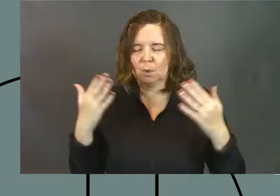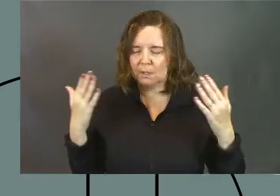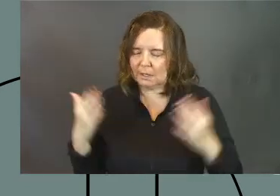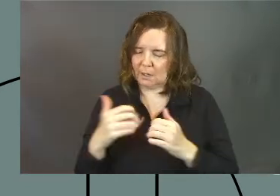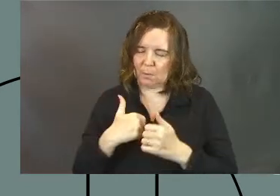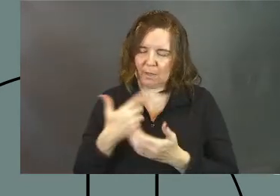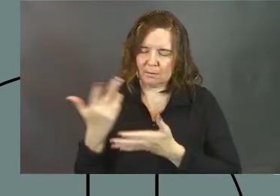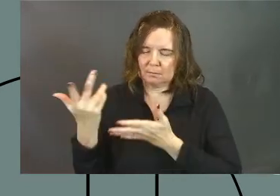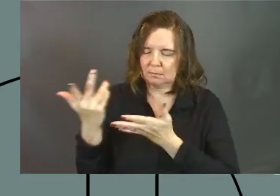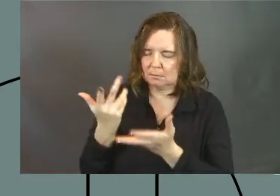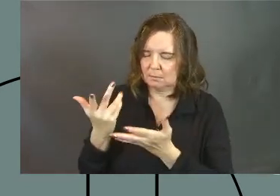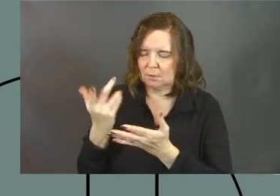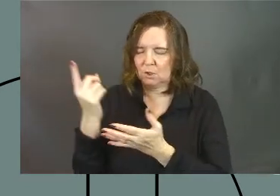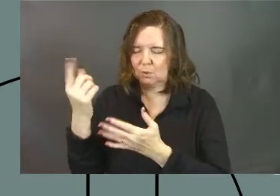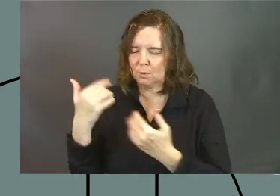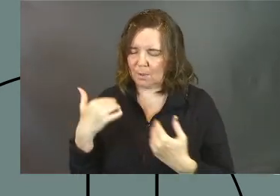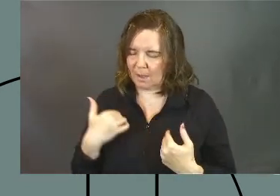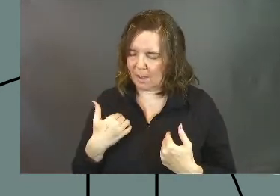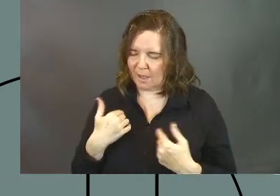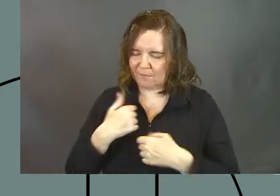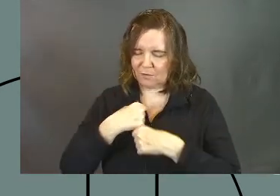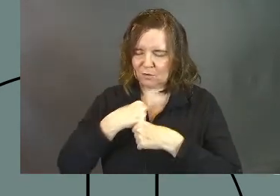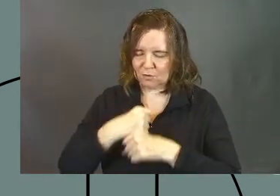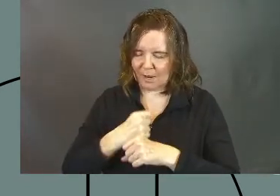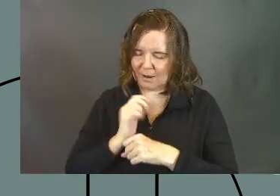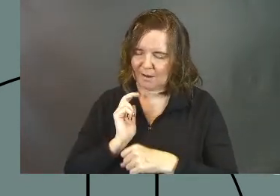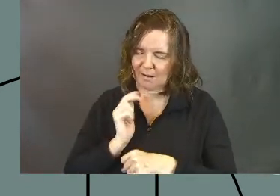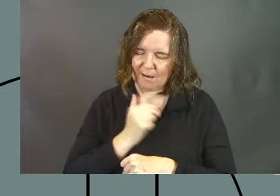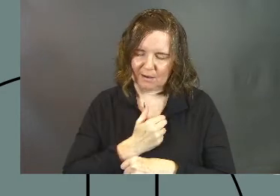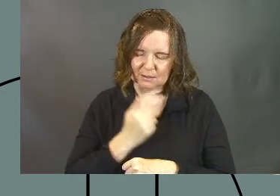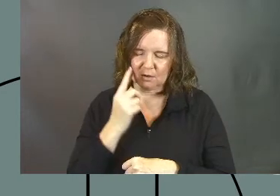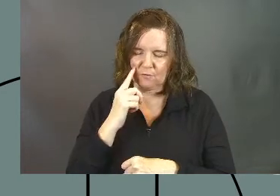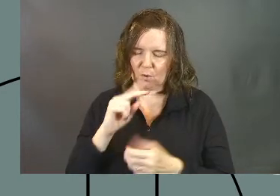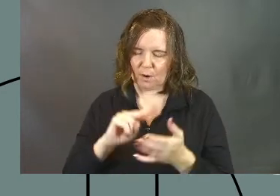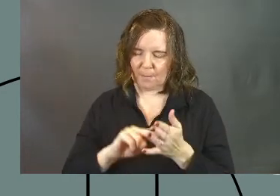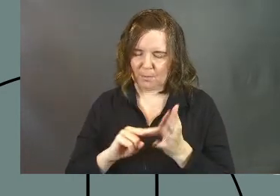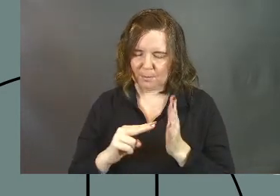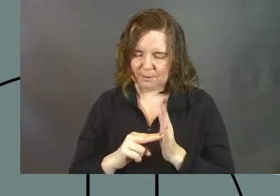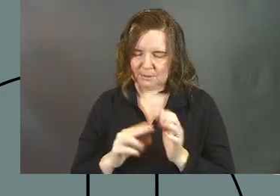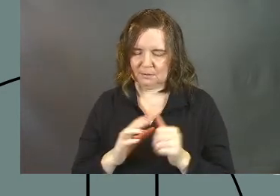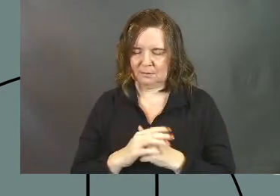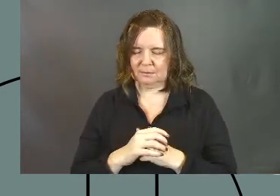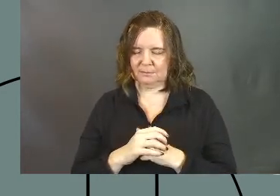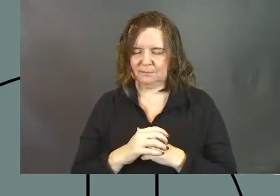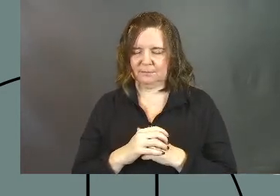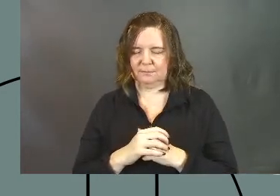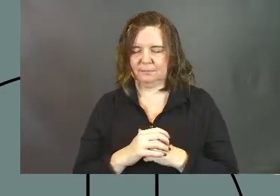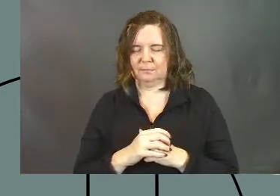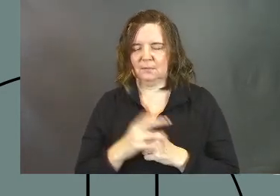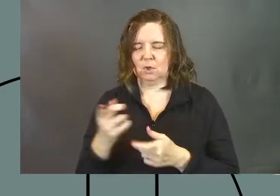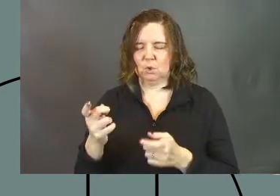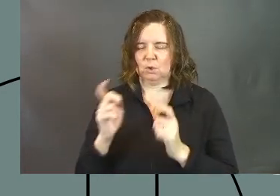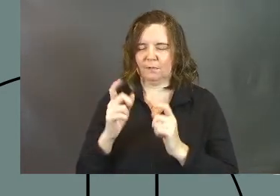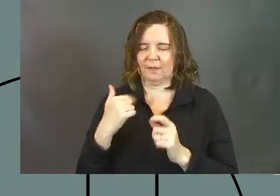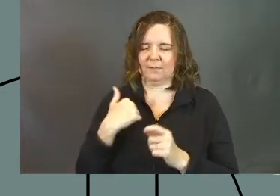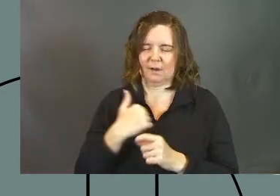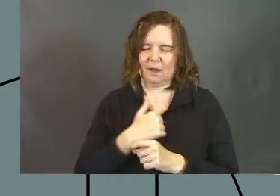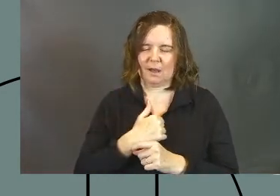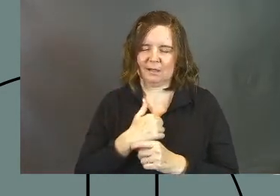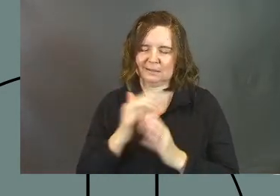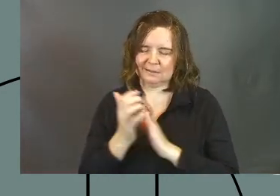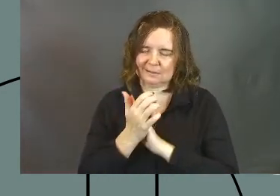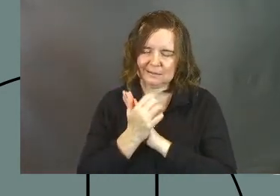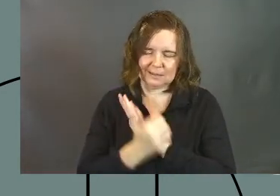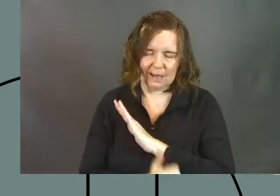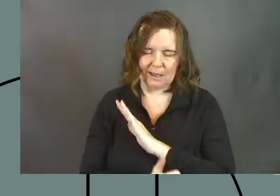here with us right now. And God, you have created us for a purpose. God, you've given us